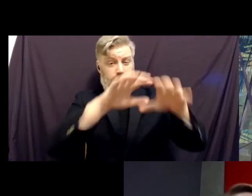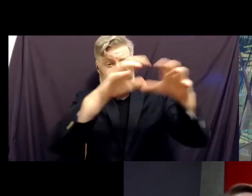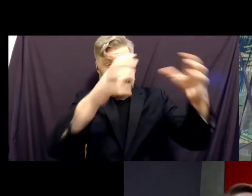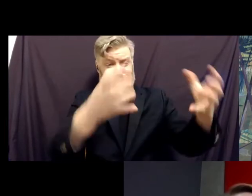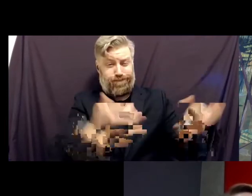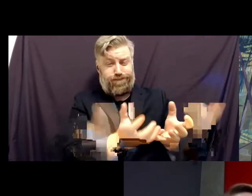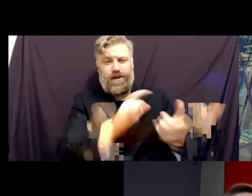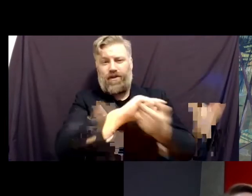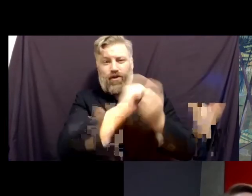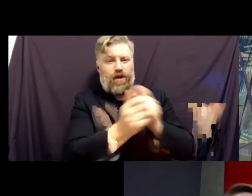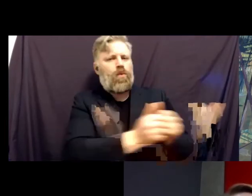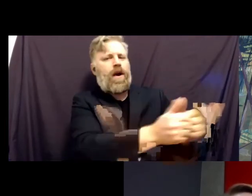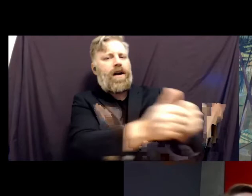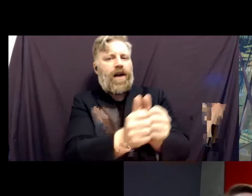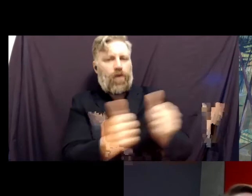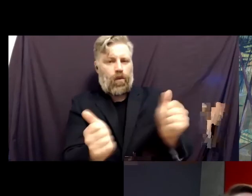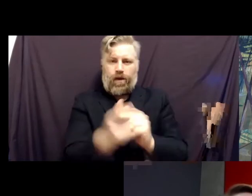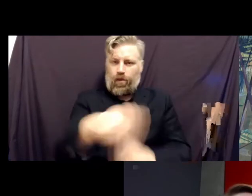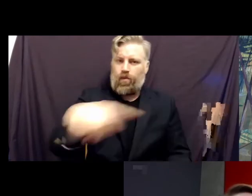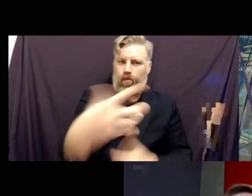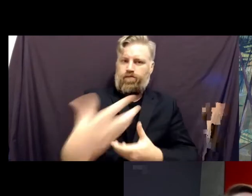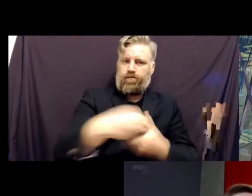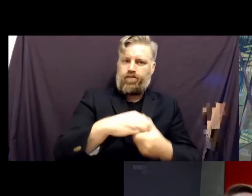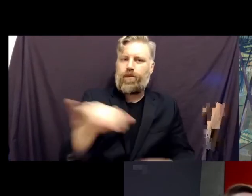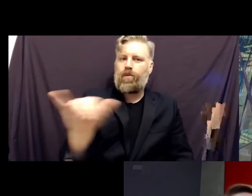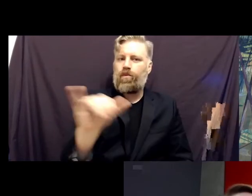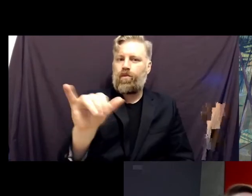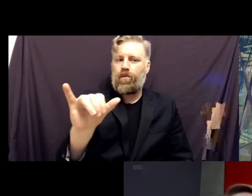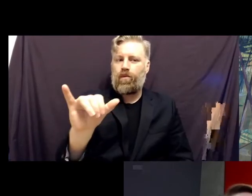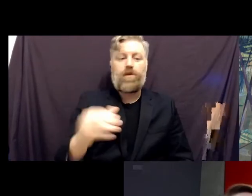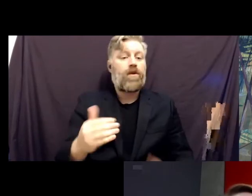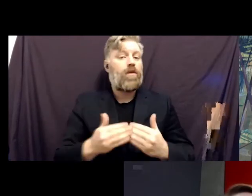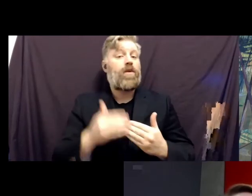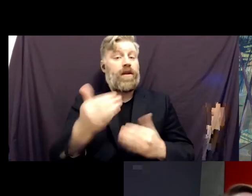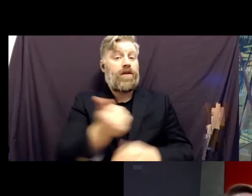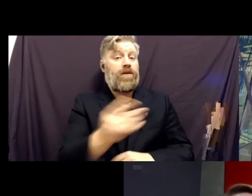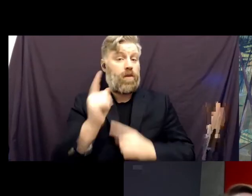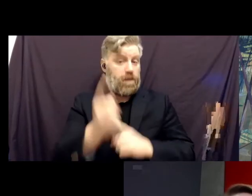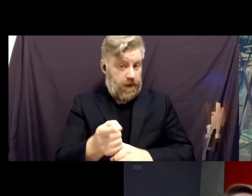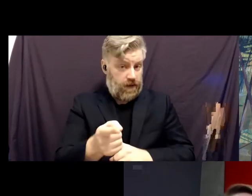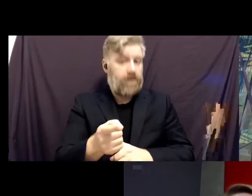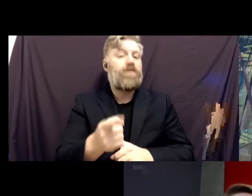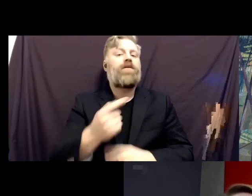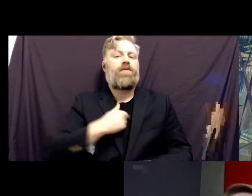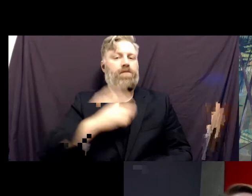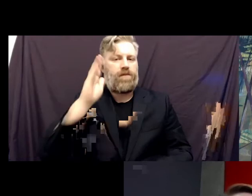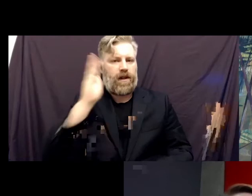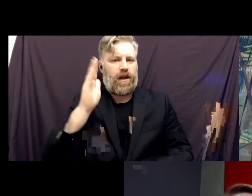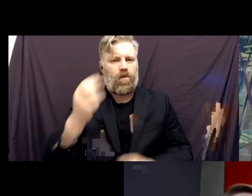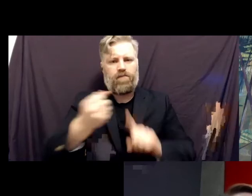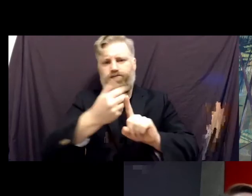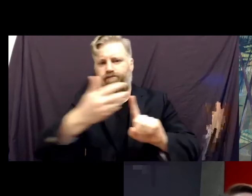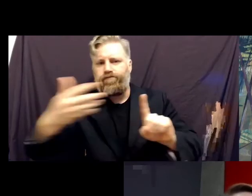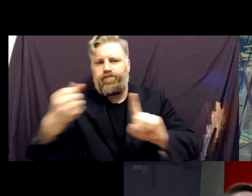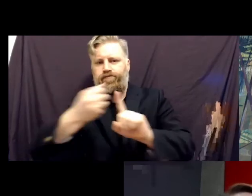all. I thought I will spend the next few minutes in telling you more